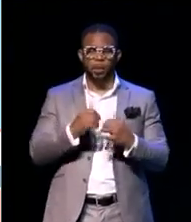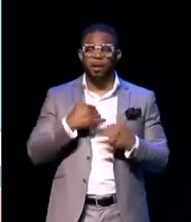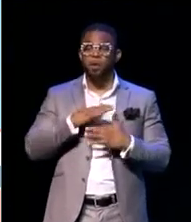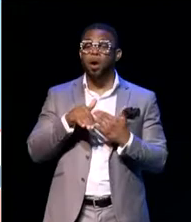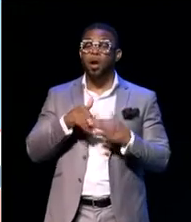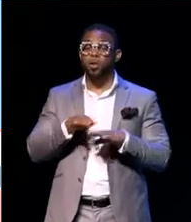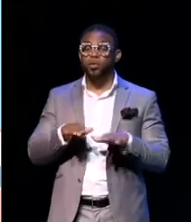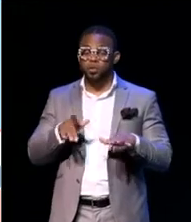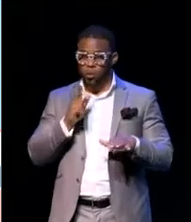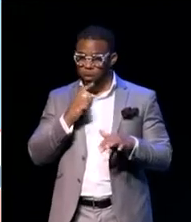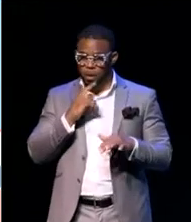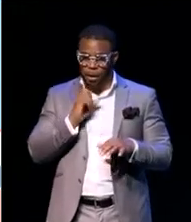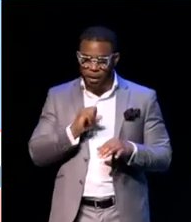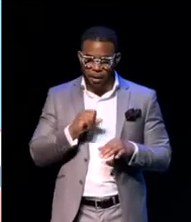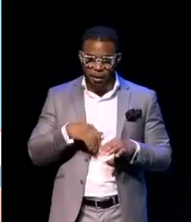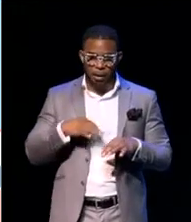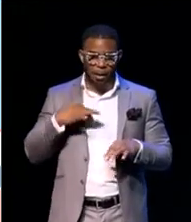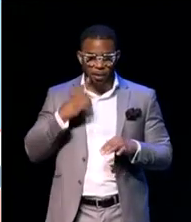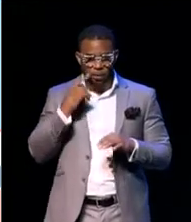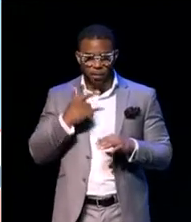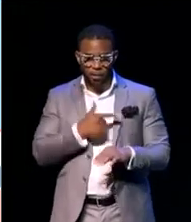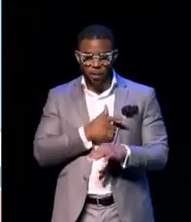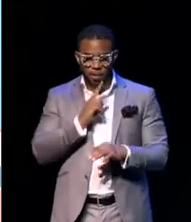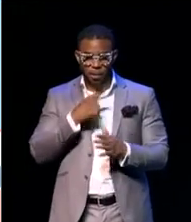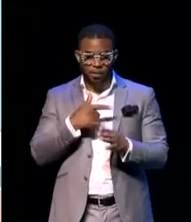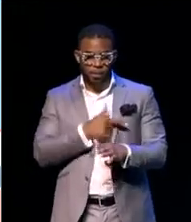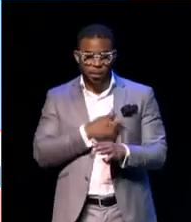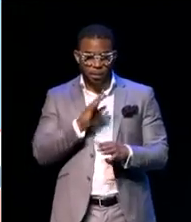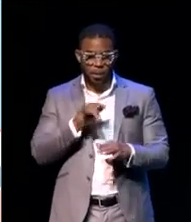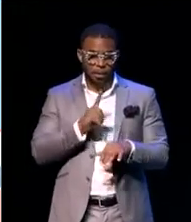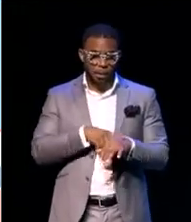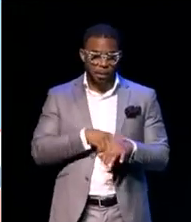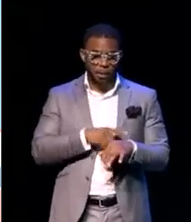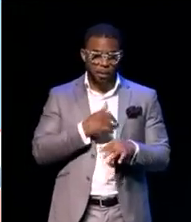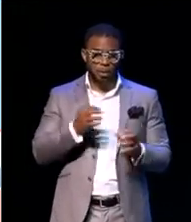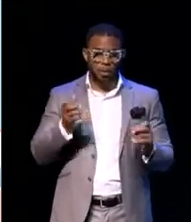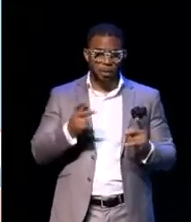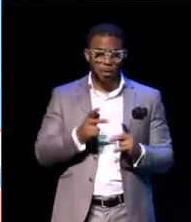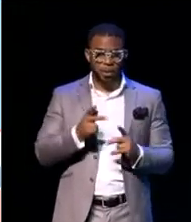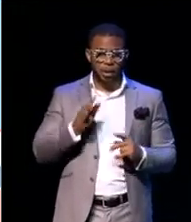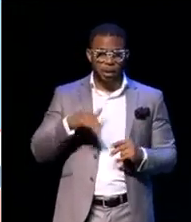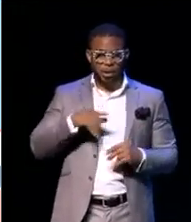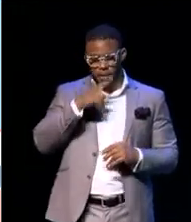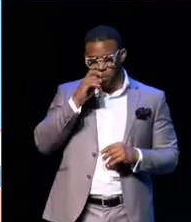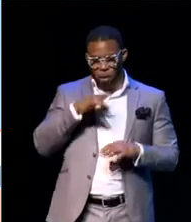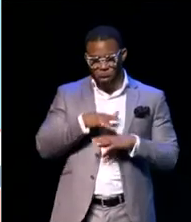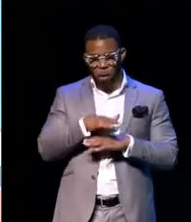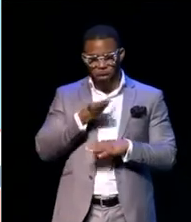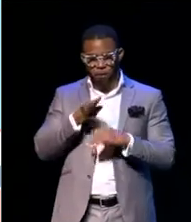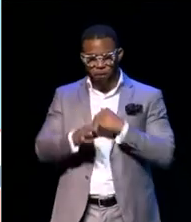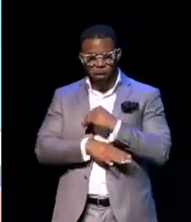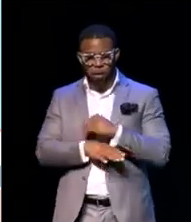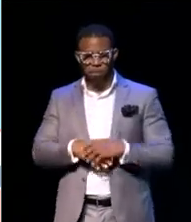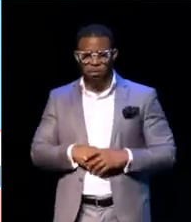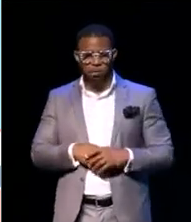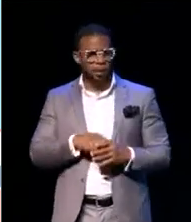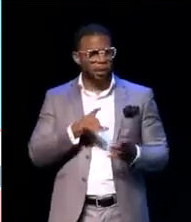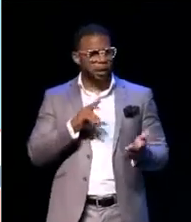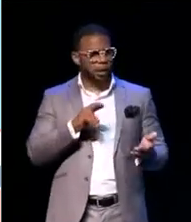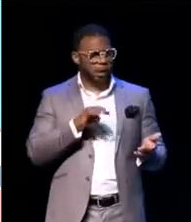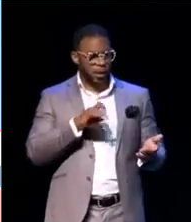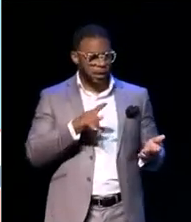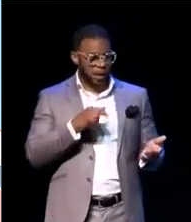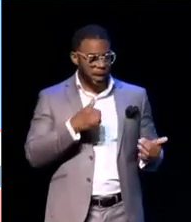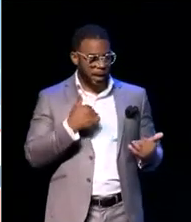all of our children who are age eligible for vaccination be vaccinated by the time they return late summer, early fall. Dr. Nesbitt,